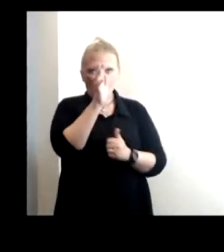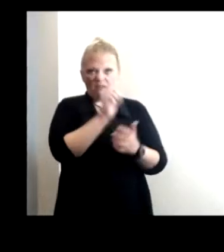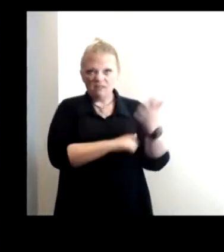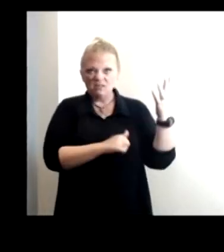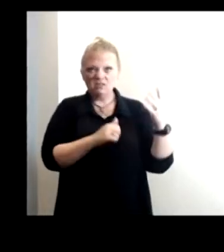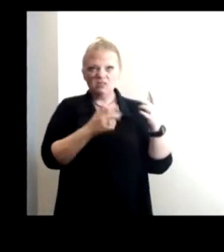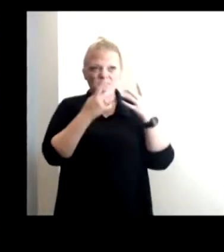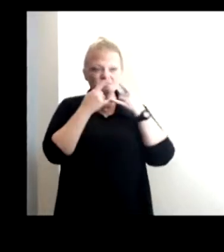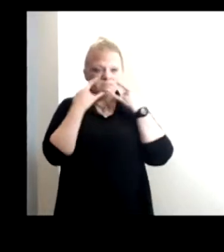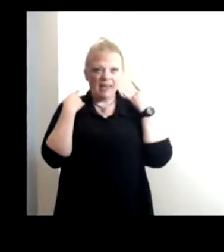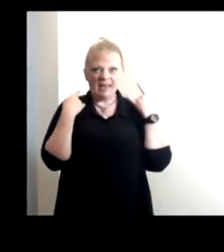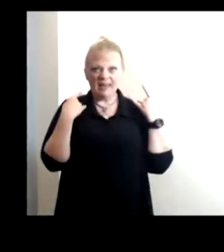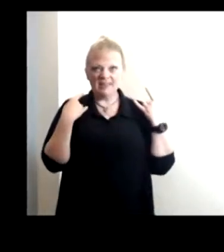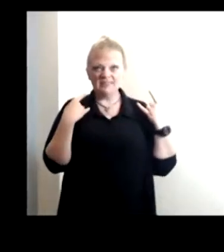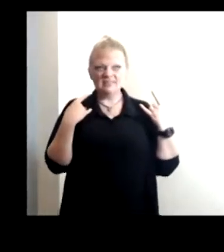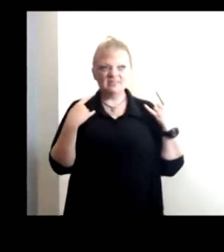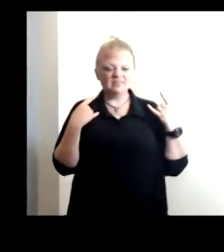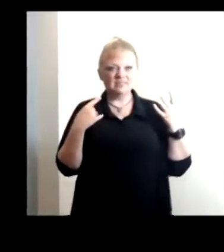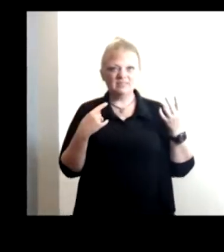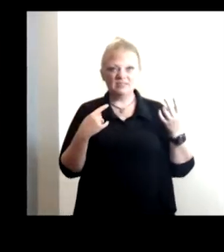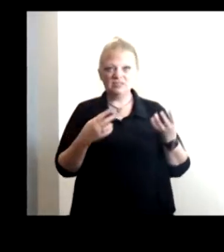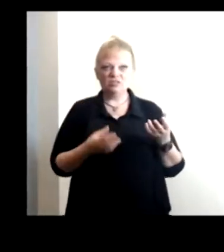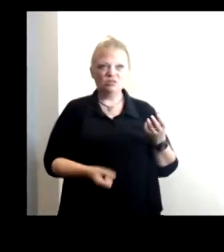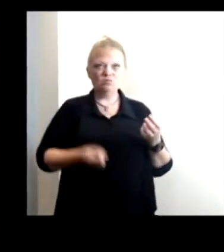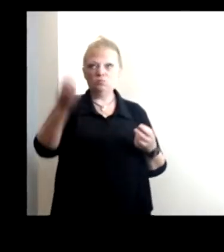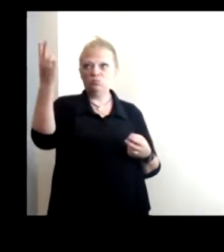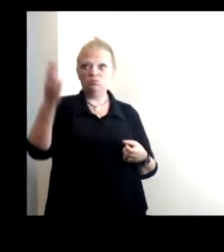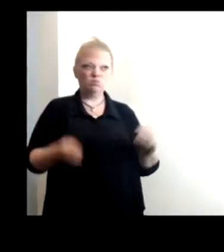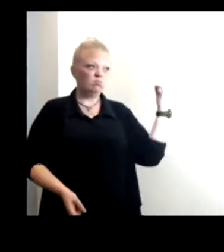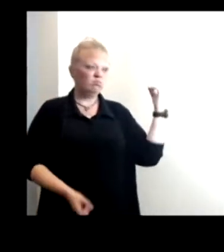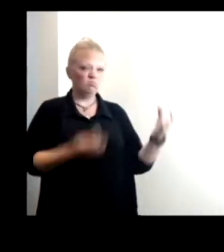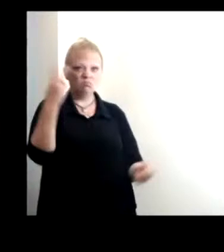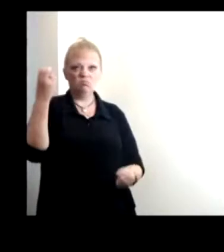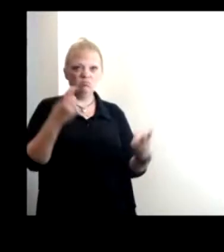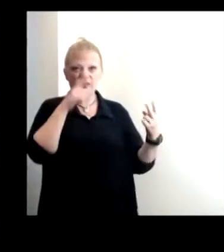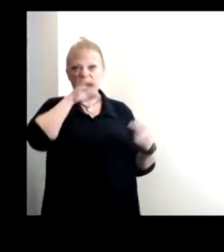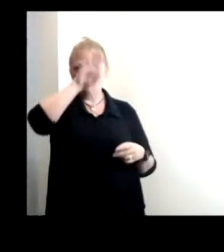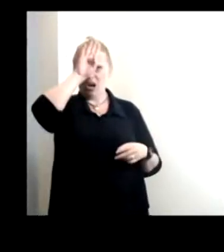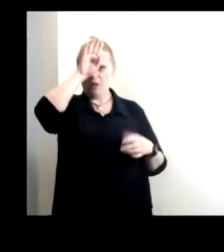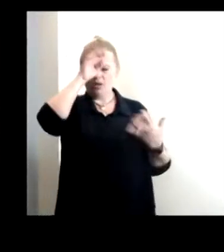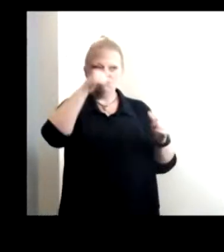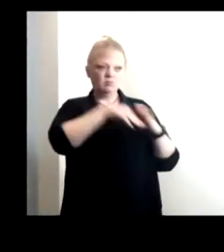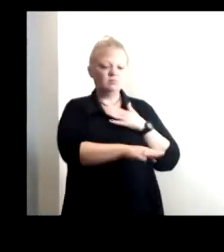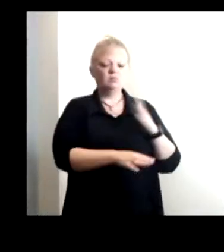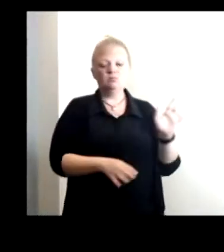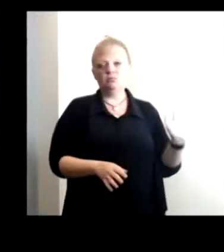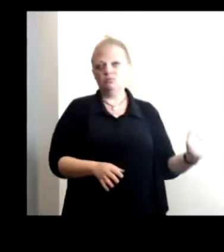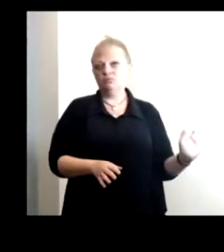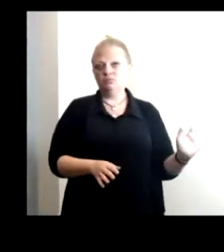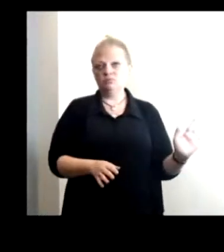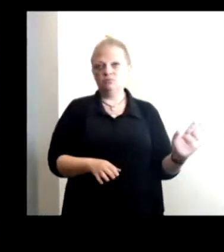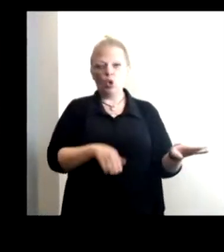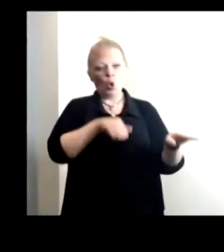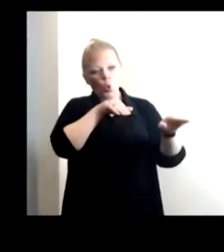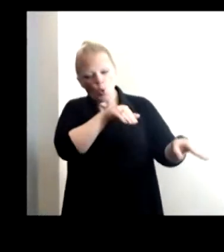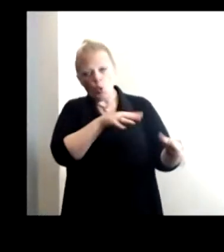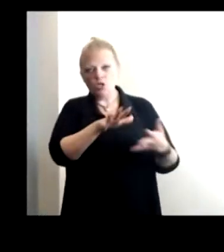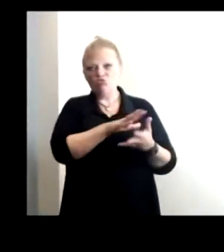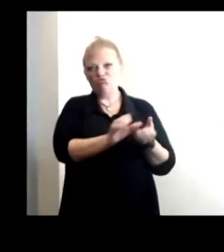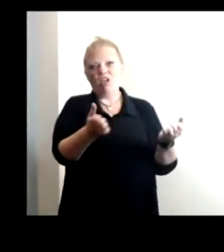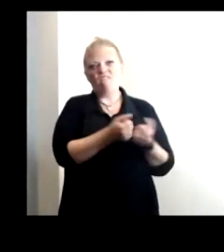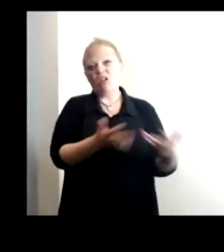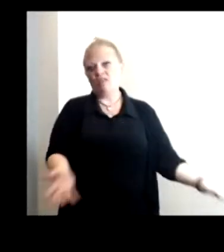saw masks that were just thrown out as the firefighters were trying to get in there. It was a complete wipeout, destruction of it